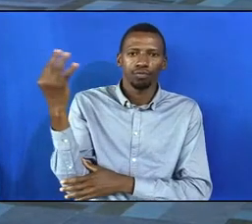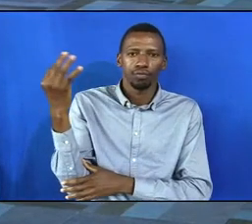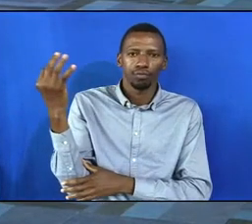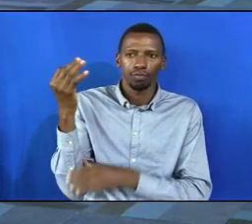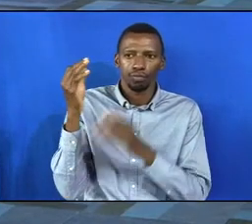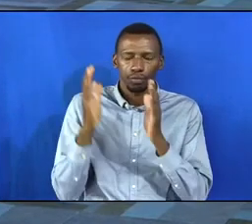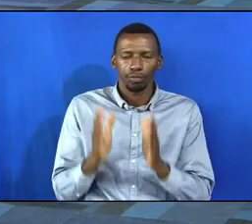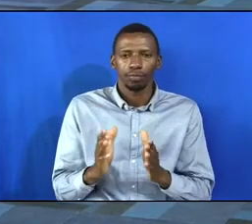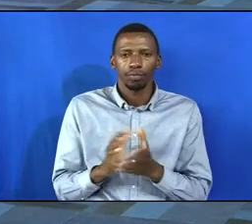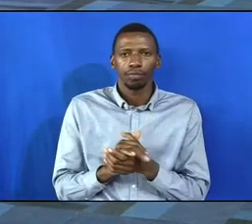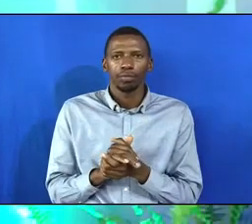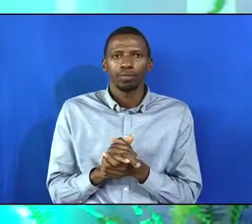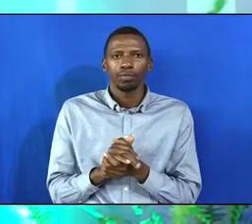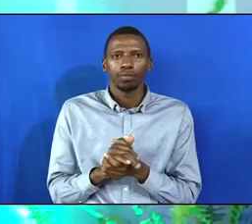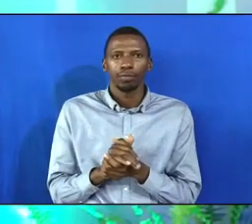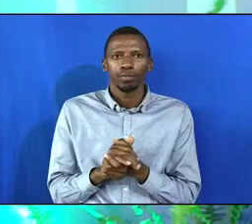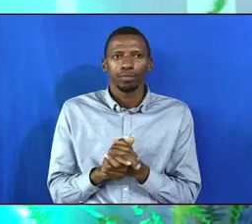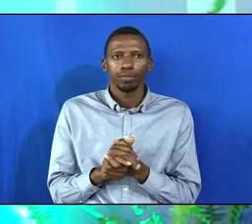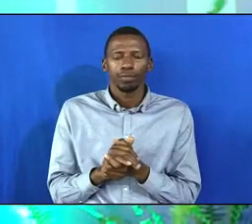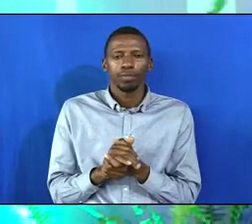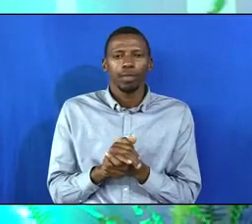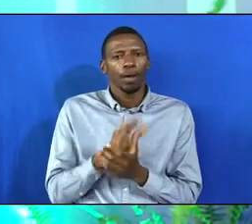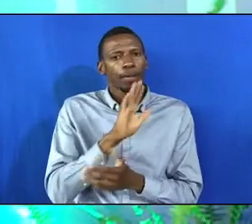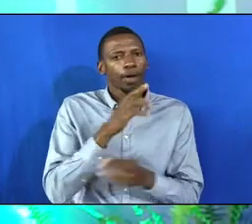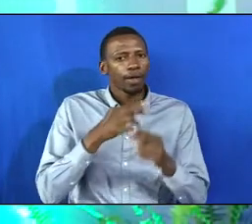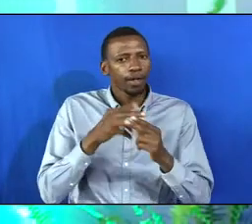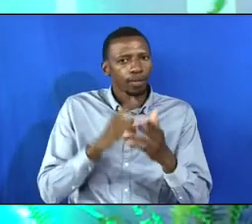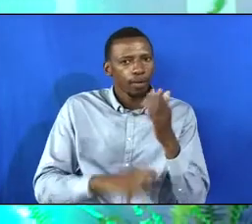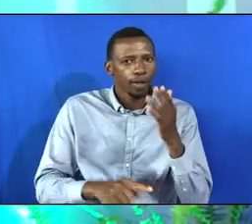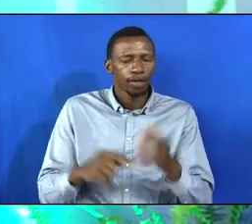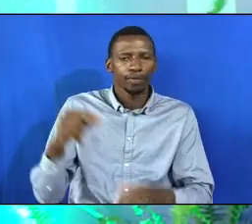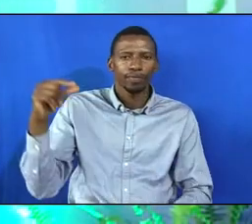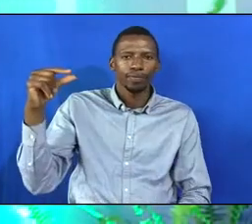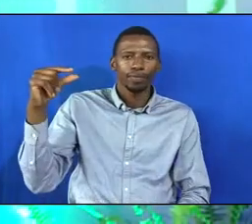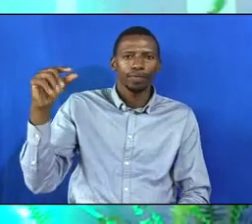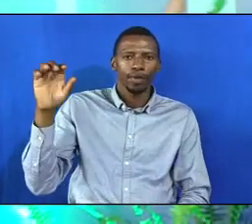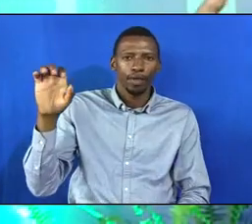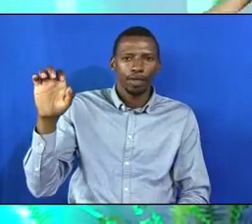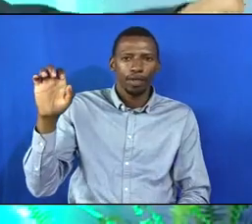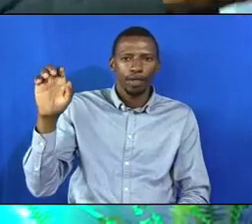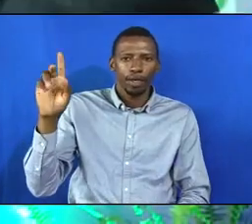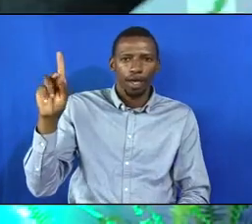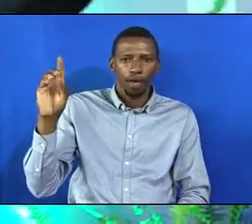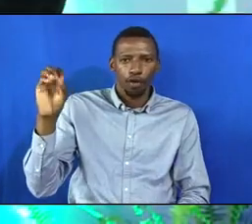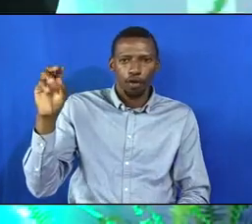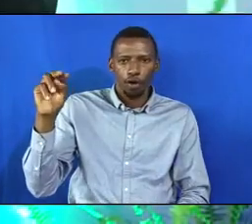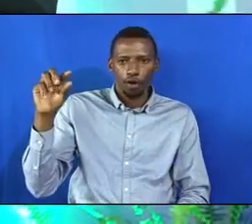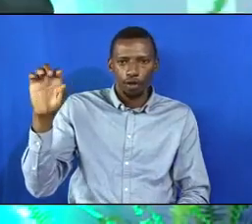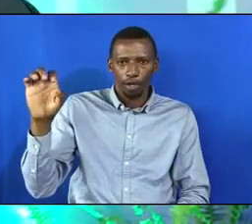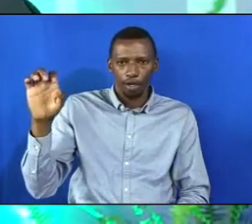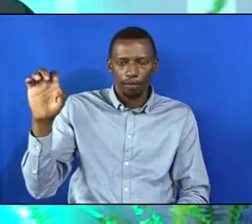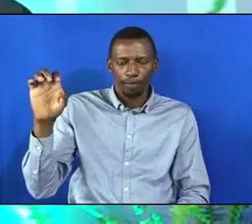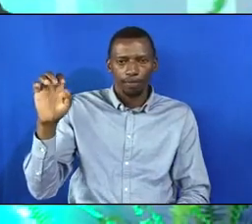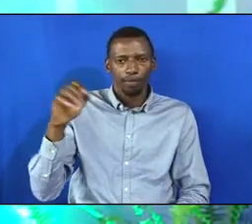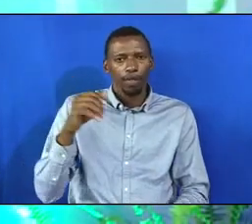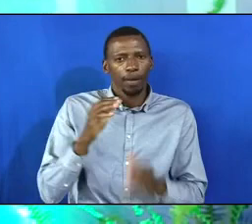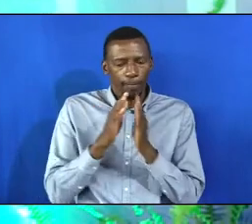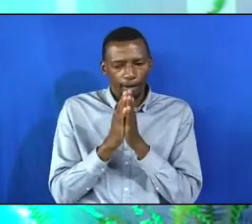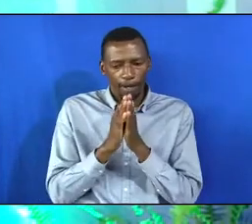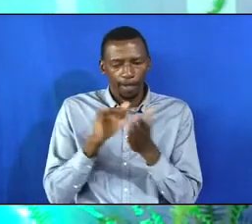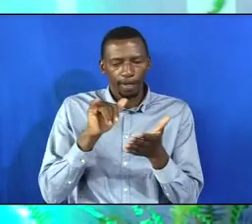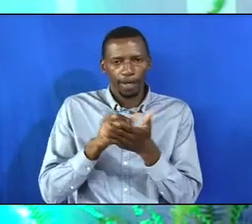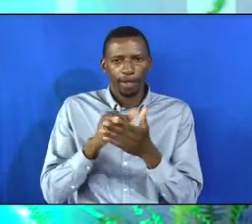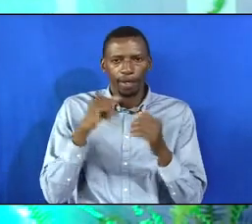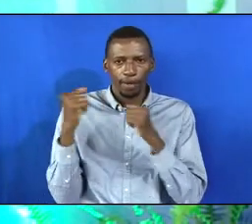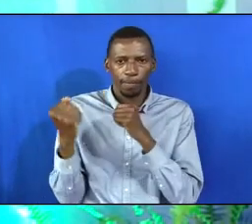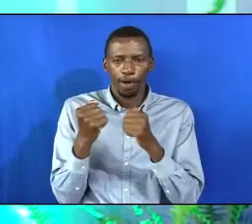name? Shout it. Yes, Gekonge or Naftali. Pray that the power of God will rest upon me, that in